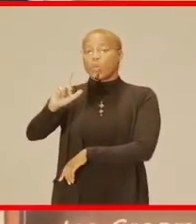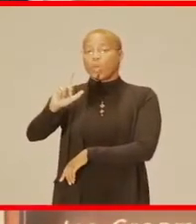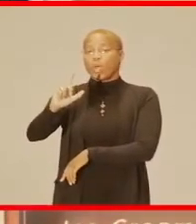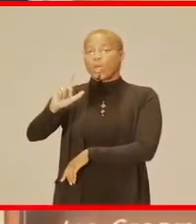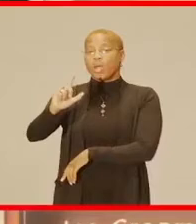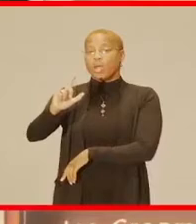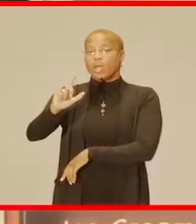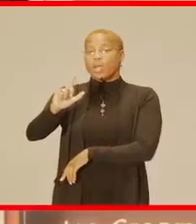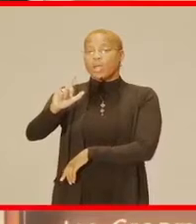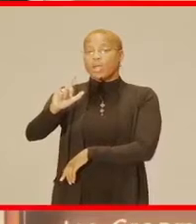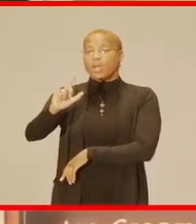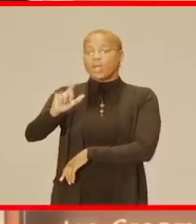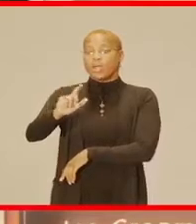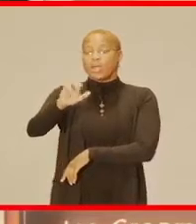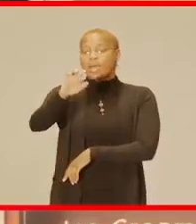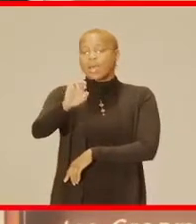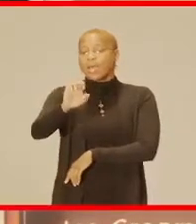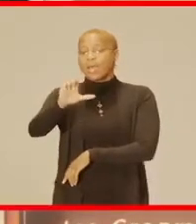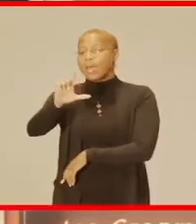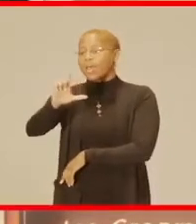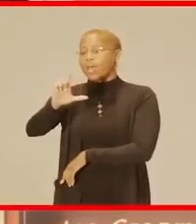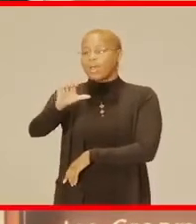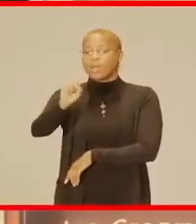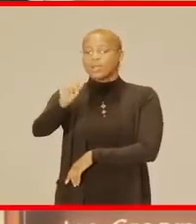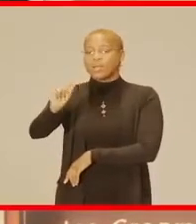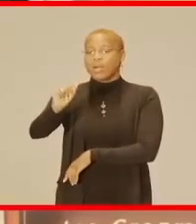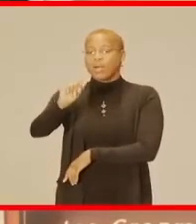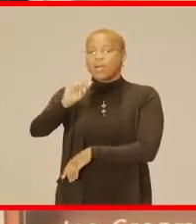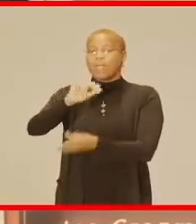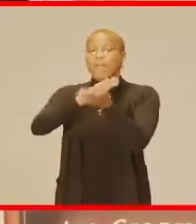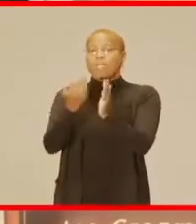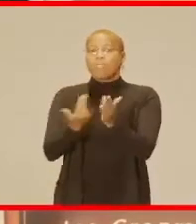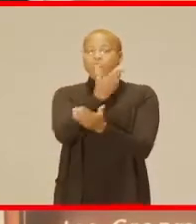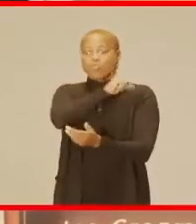Elsa becomes the new queen of their kingdom of Arendelle.